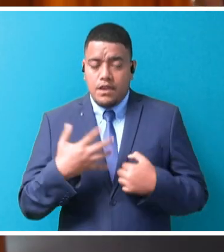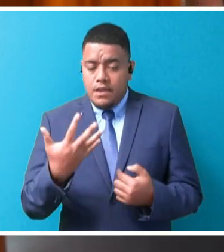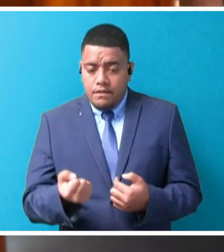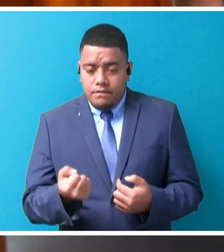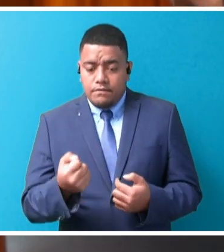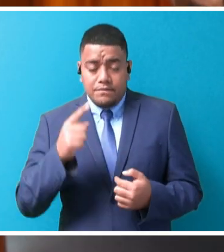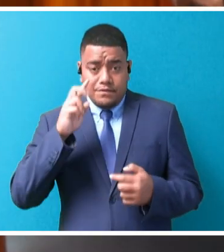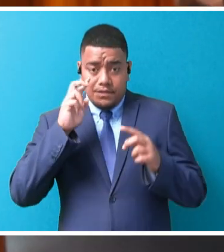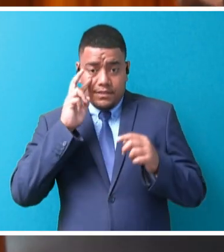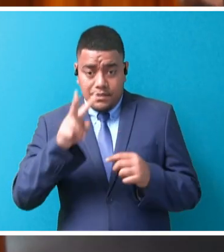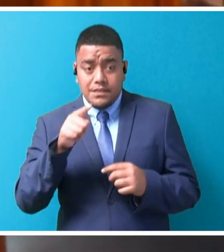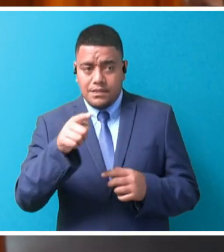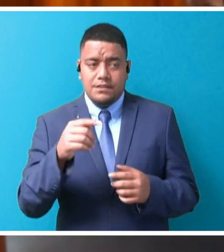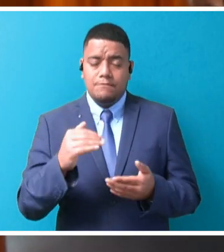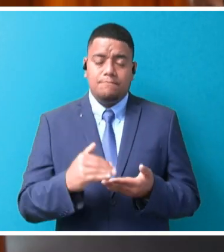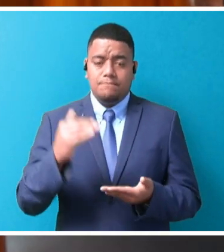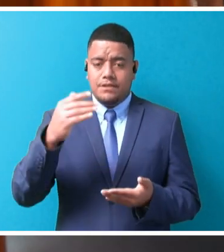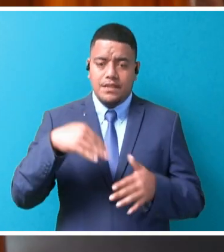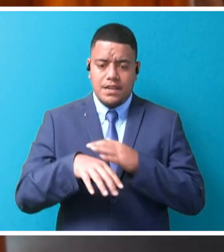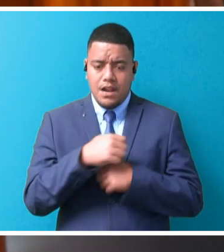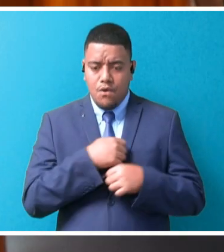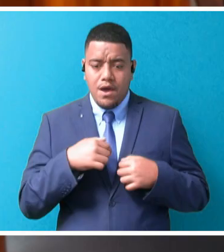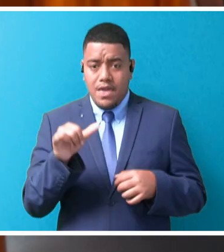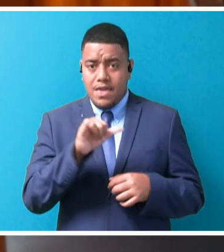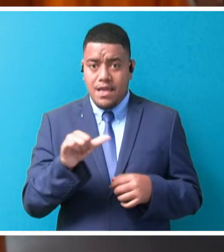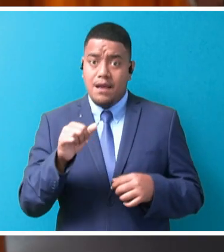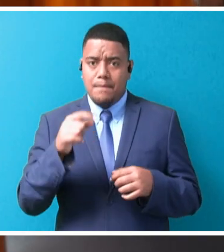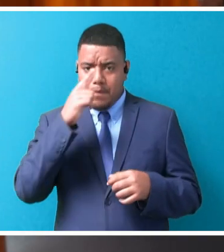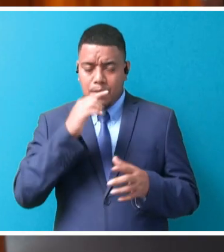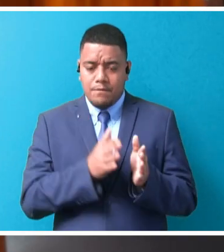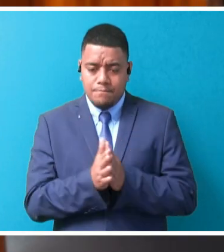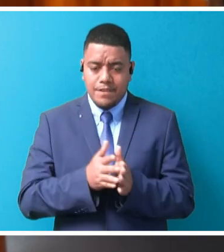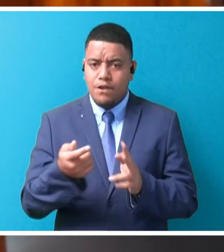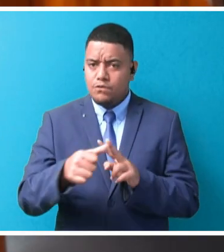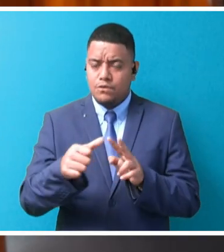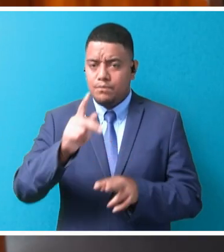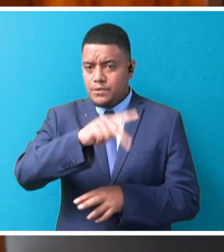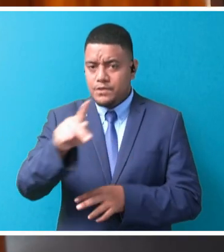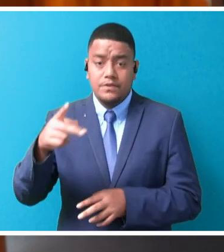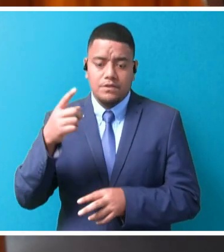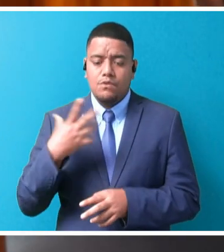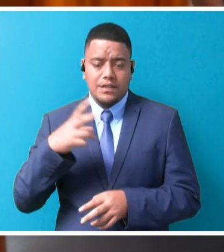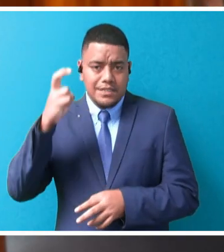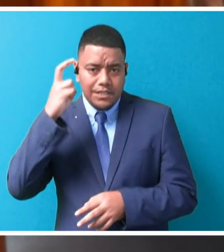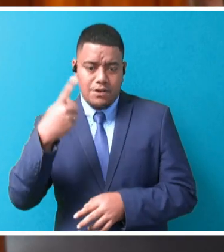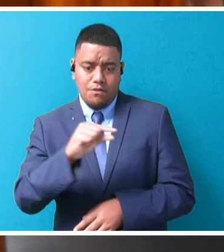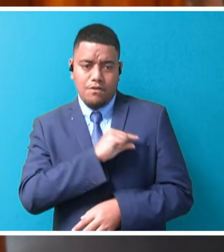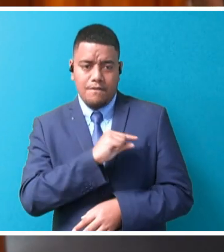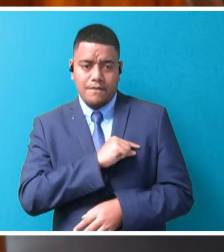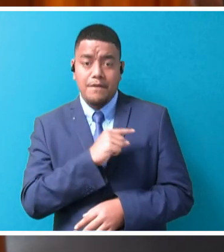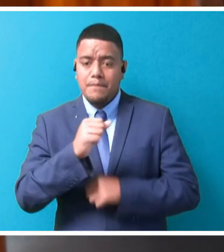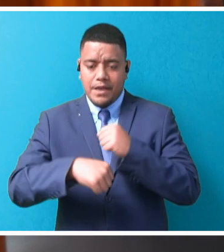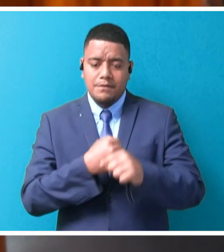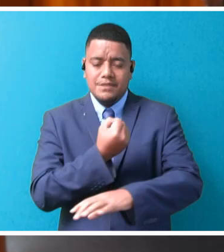We have seen the increasing interest in our young people and from the Pacific region to be trained and qualified mariners